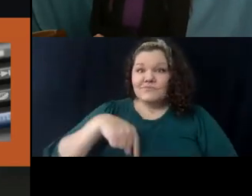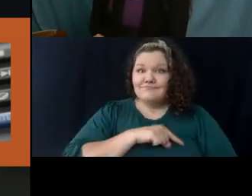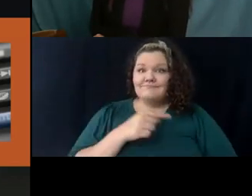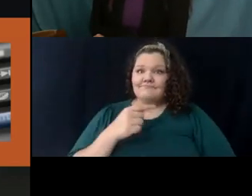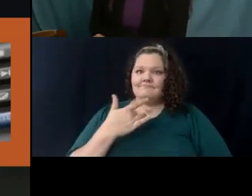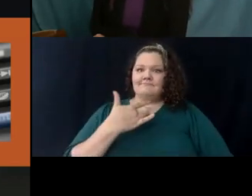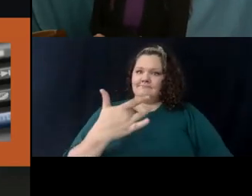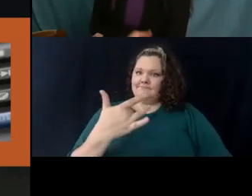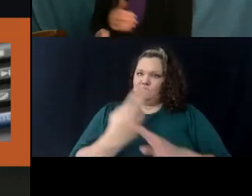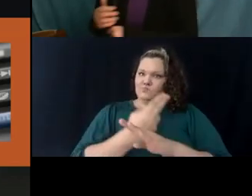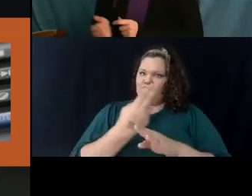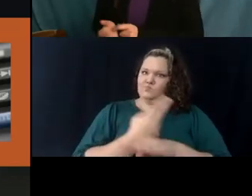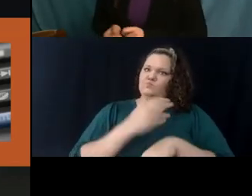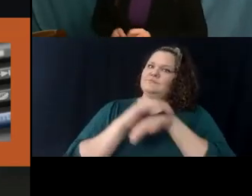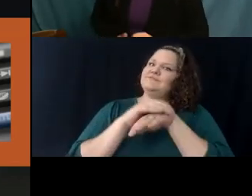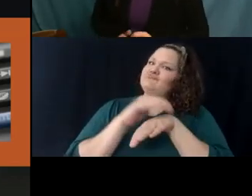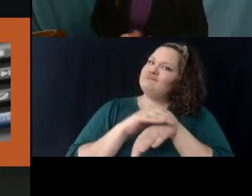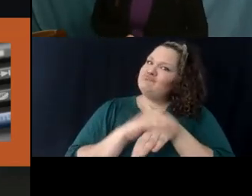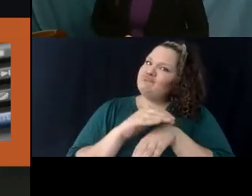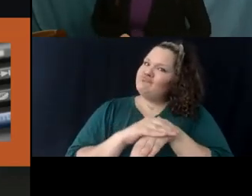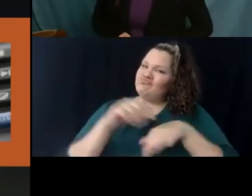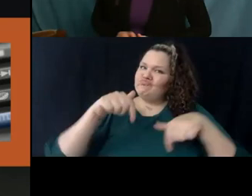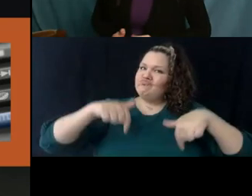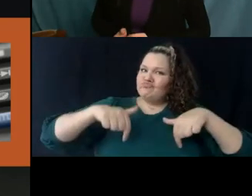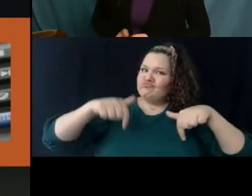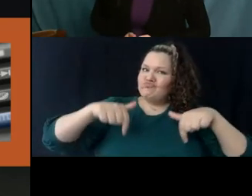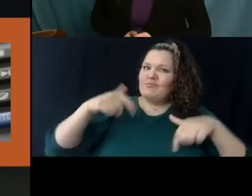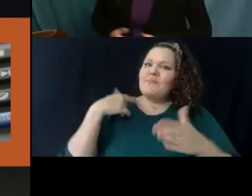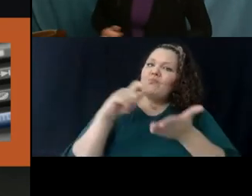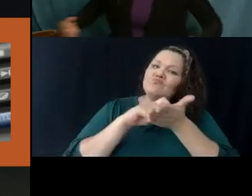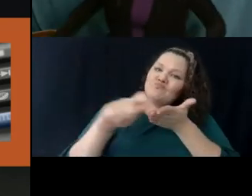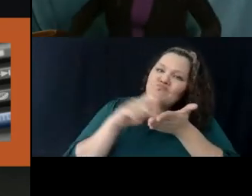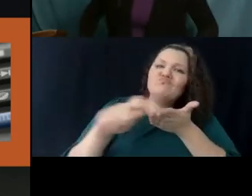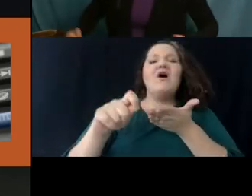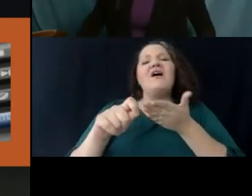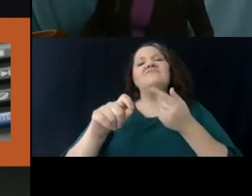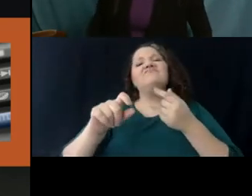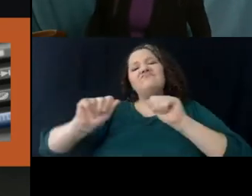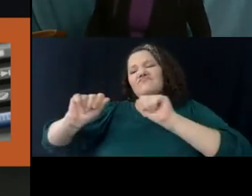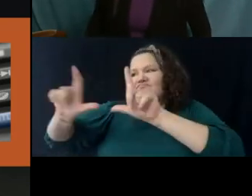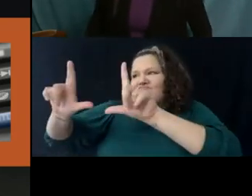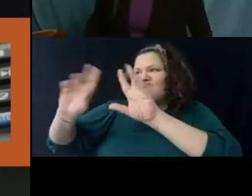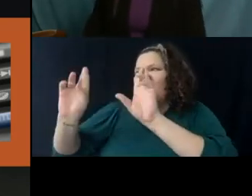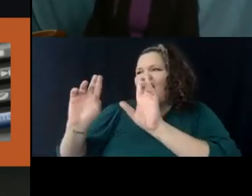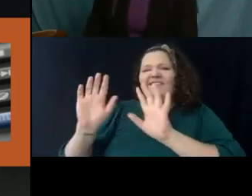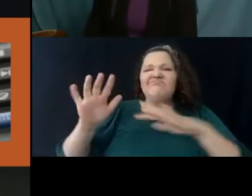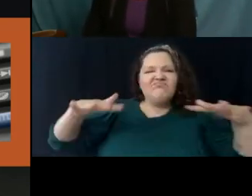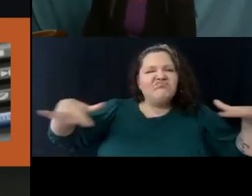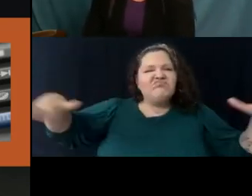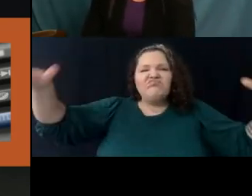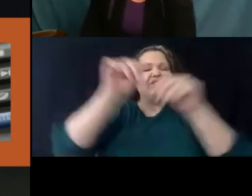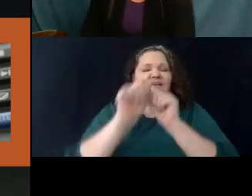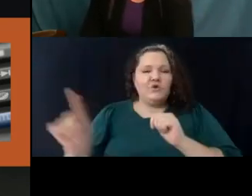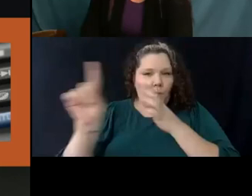Captions, typically, we typically see them, for example, here in Canada with English movies, and they